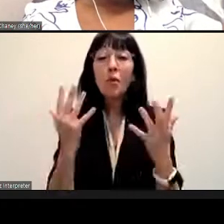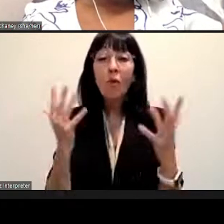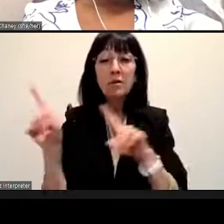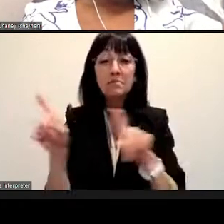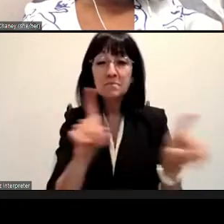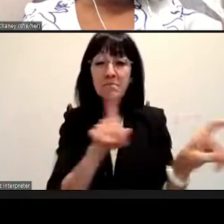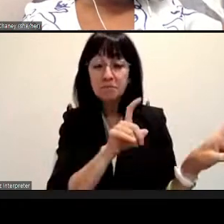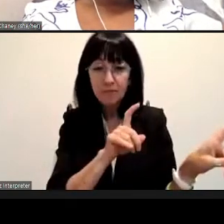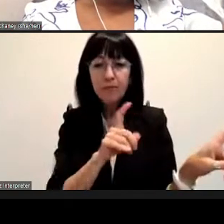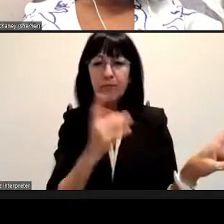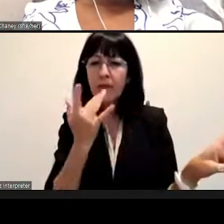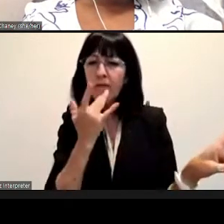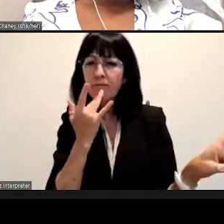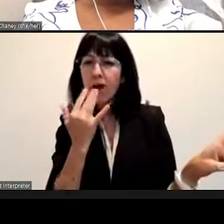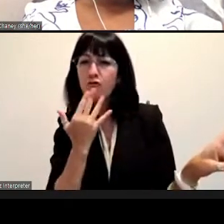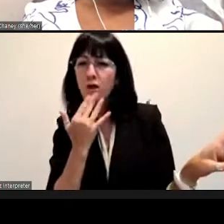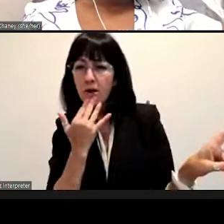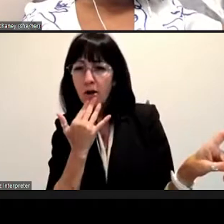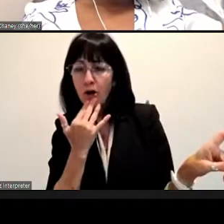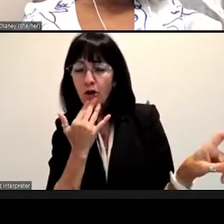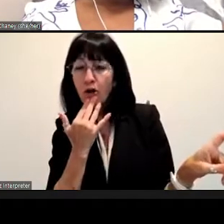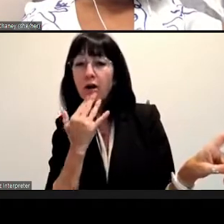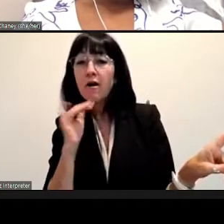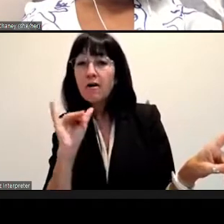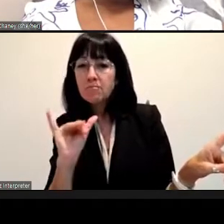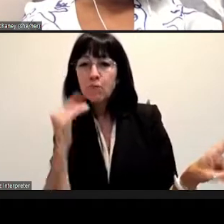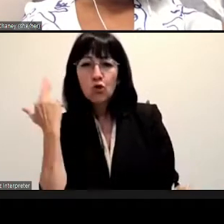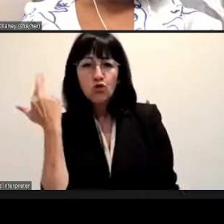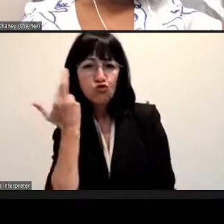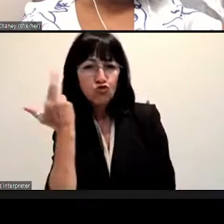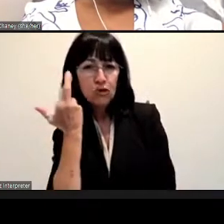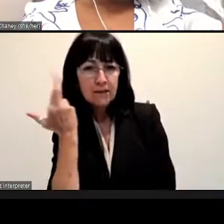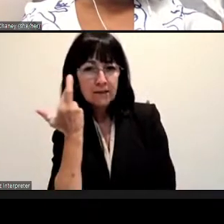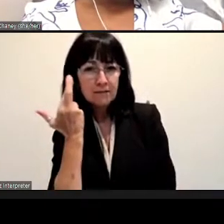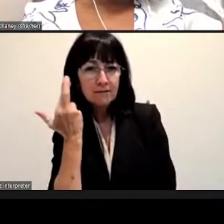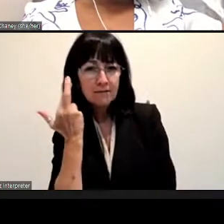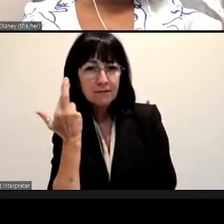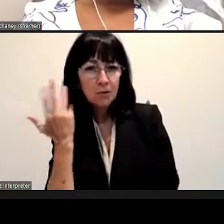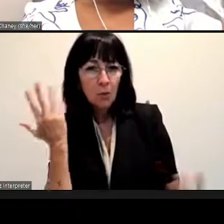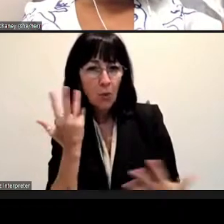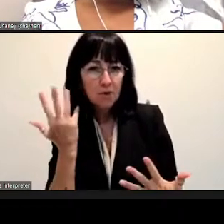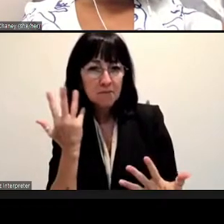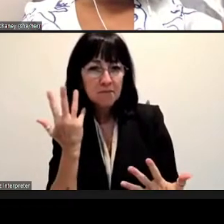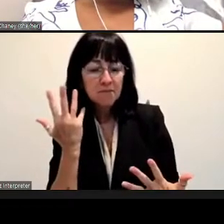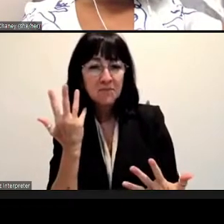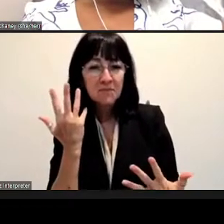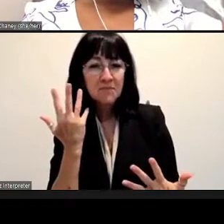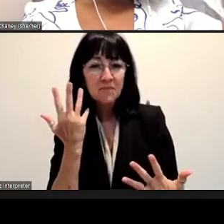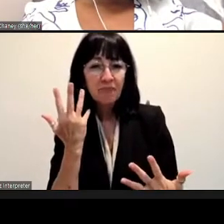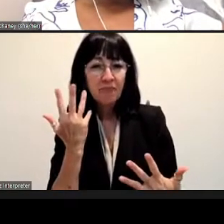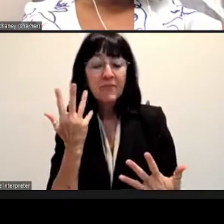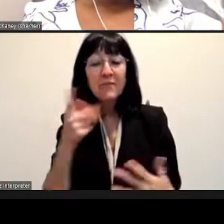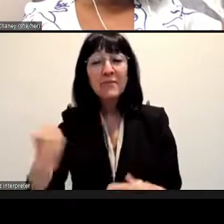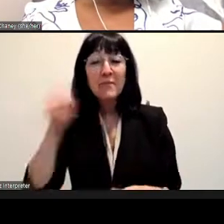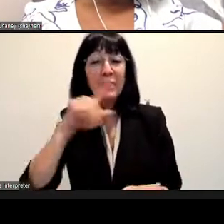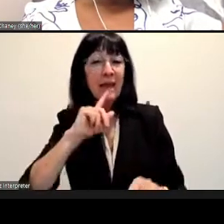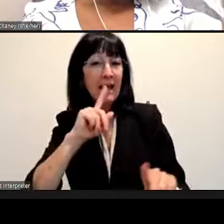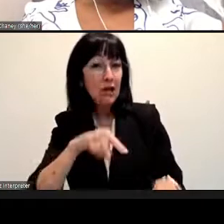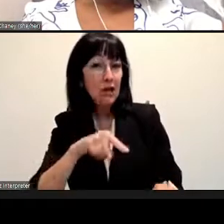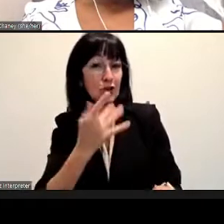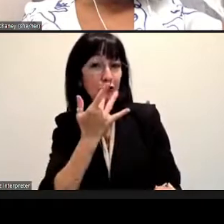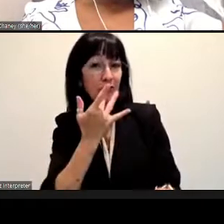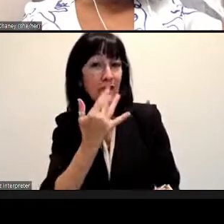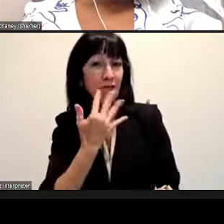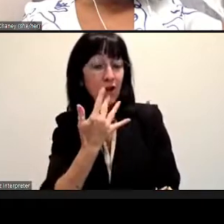Because everyone is like, ooh, it's a layup. What is your favorite color? And then the question is why? And folks are like, oh, I have to